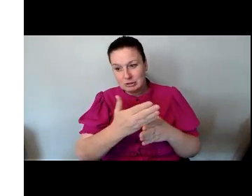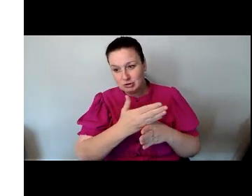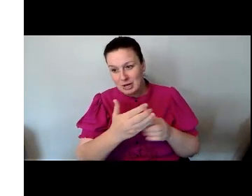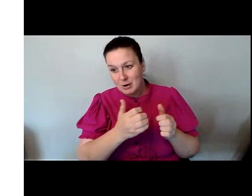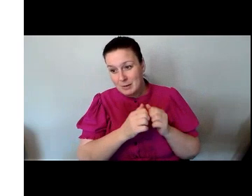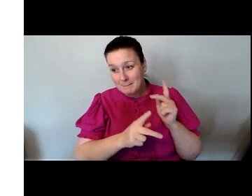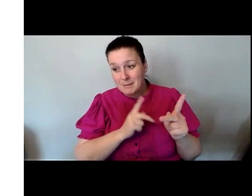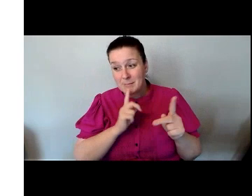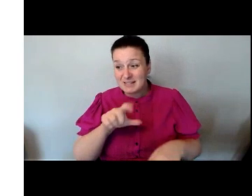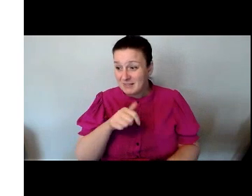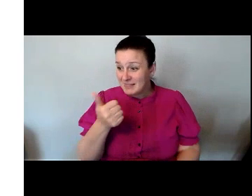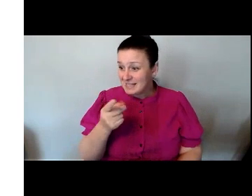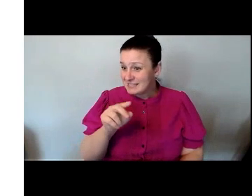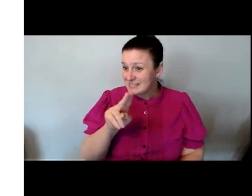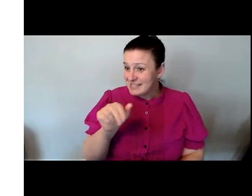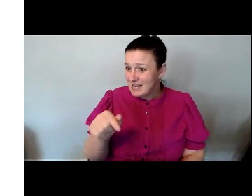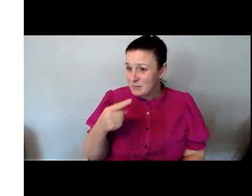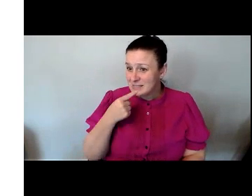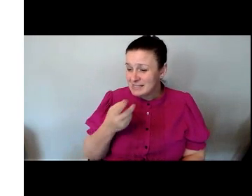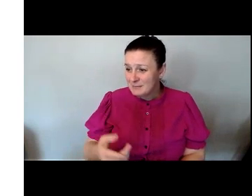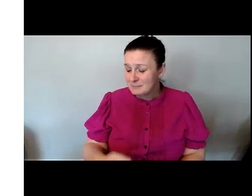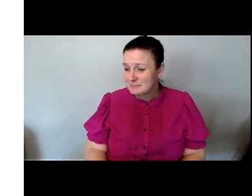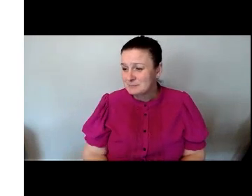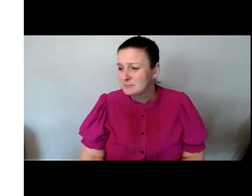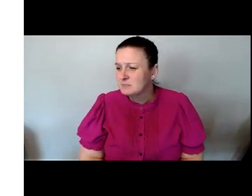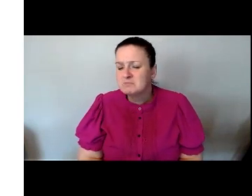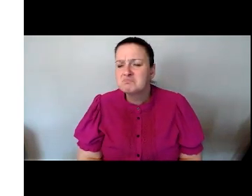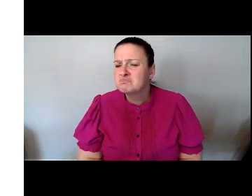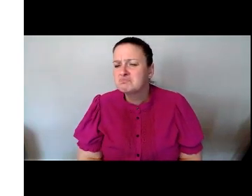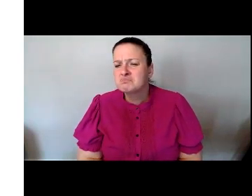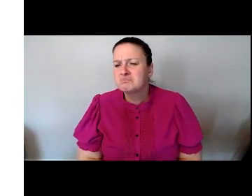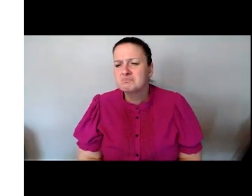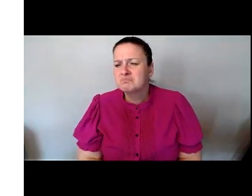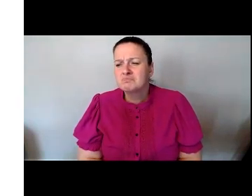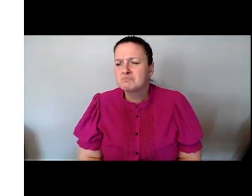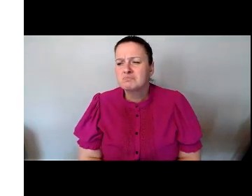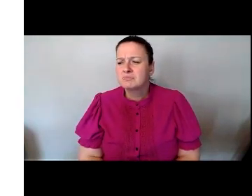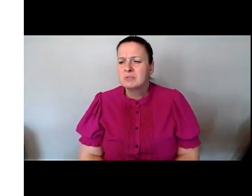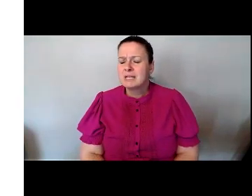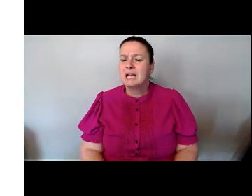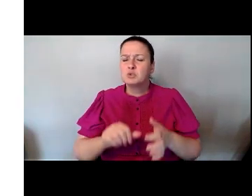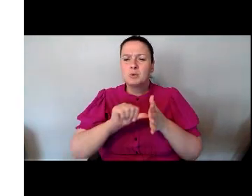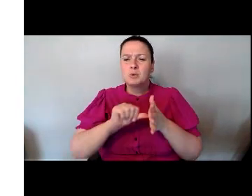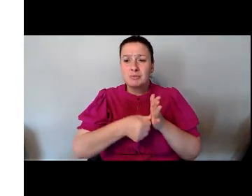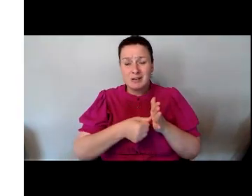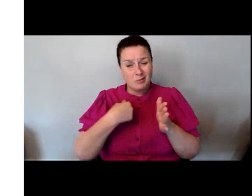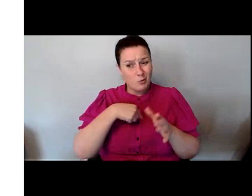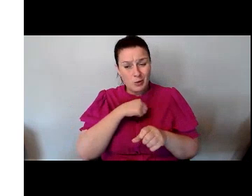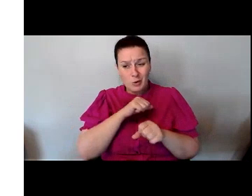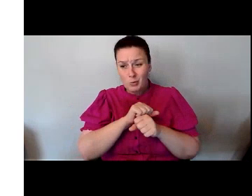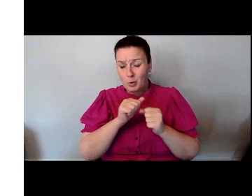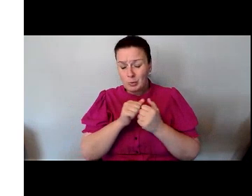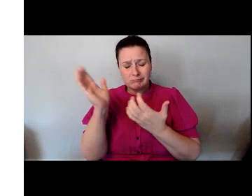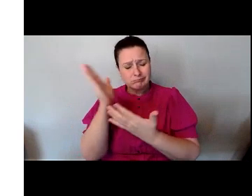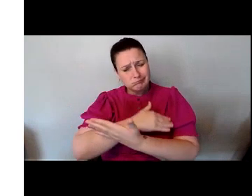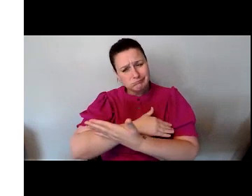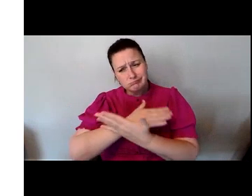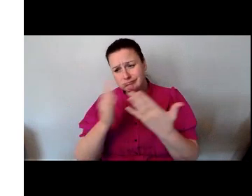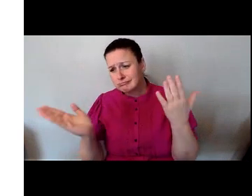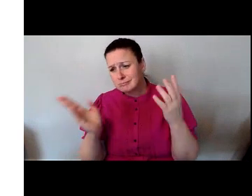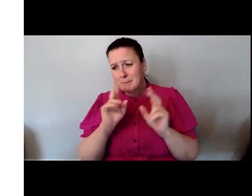else, Dana, that you wanted to say on that? I don't. I just want to reiterate that we work with all people yes.